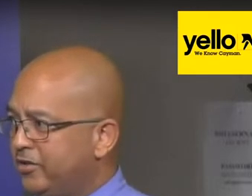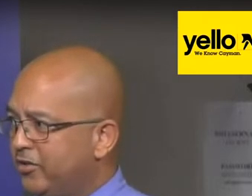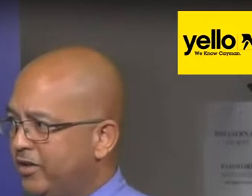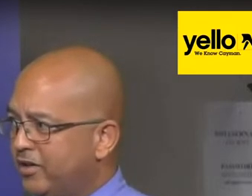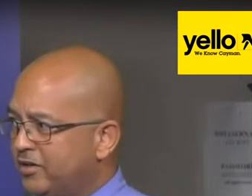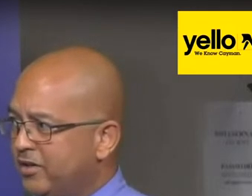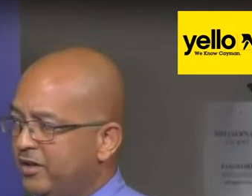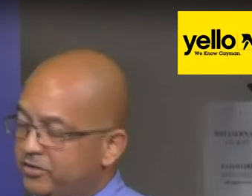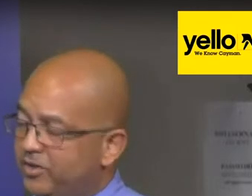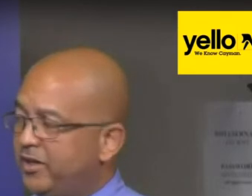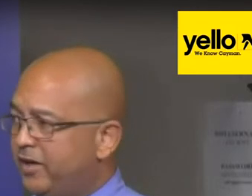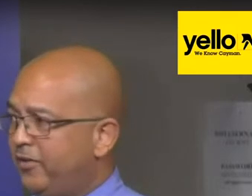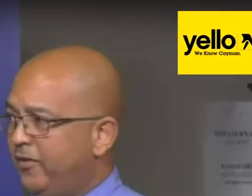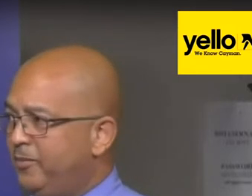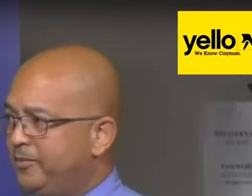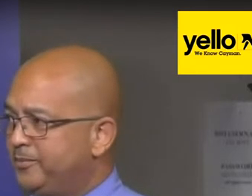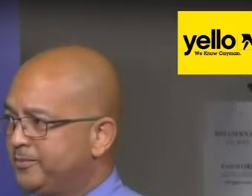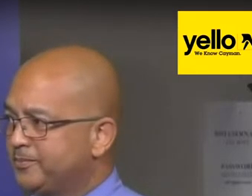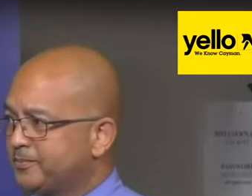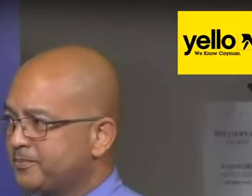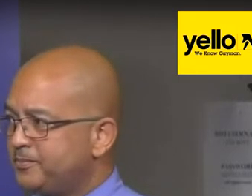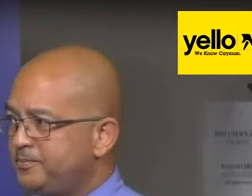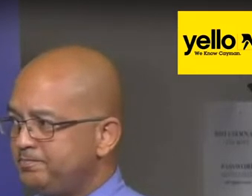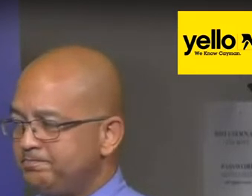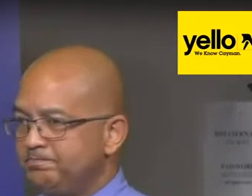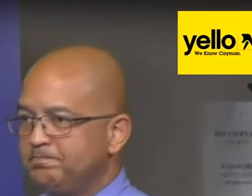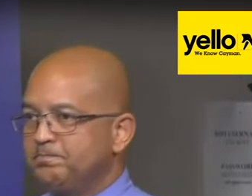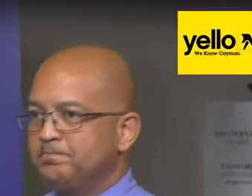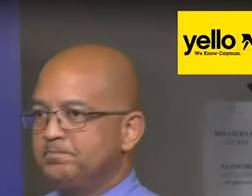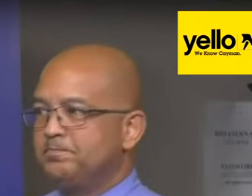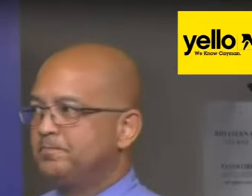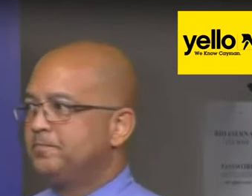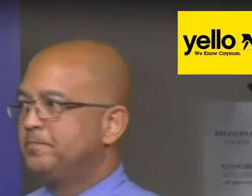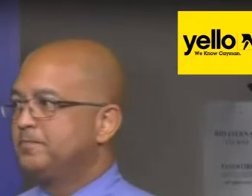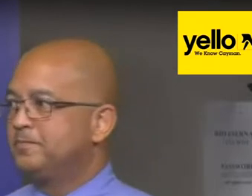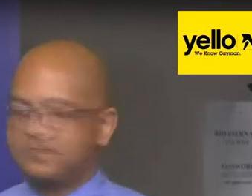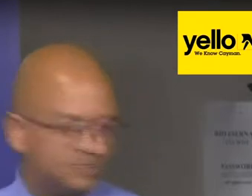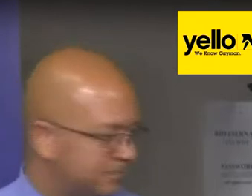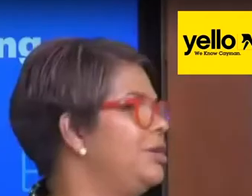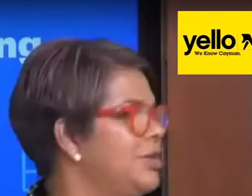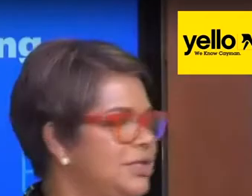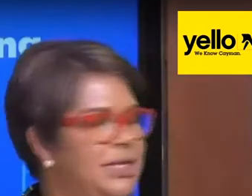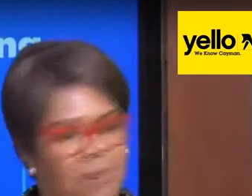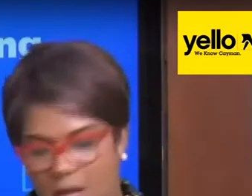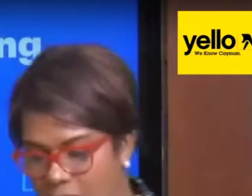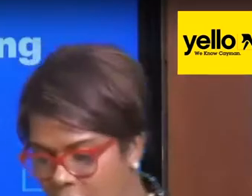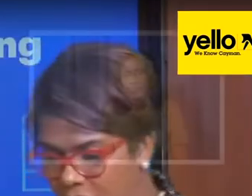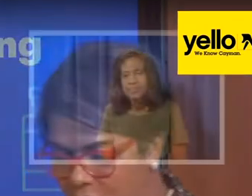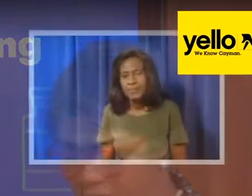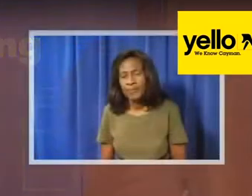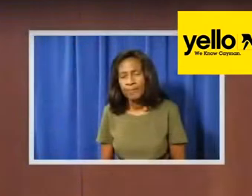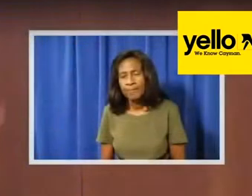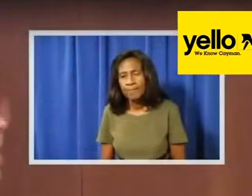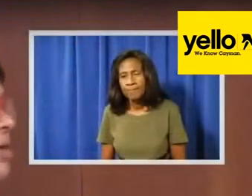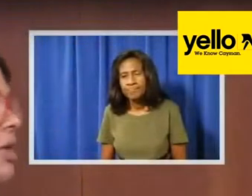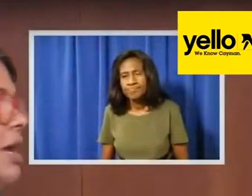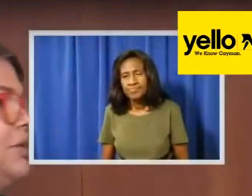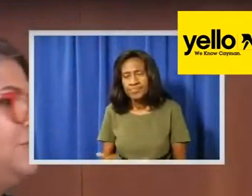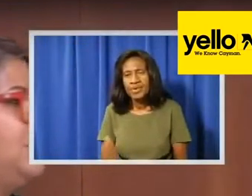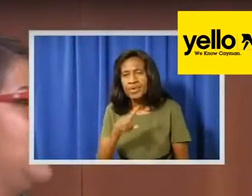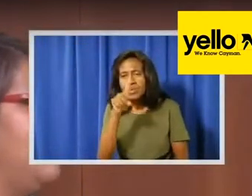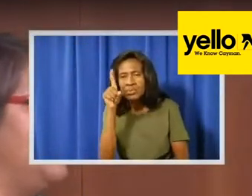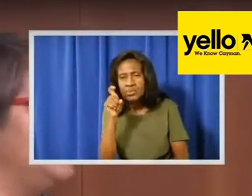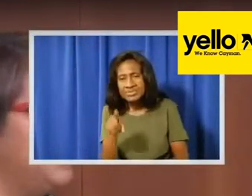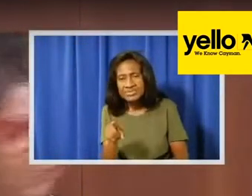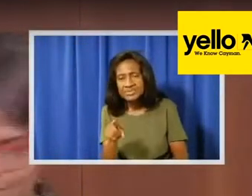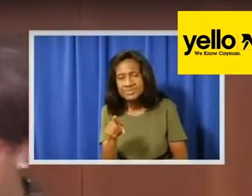an electronic card for them. Okay. Thank you very much. Okay, we're going to move on. Thank you, Dr. Sam. We're going to move on now to Andrel Harris